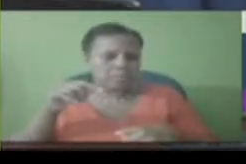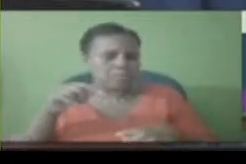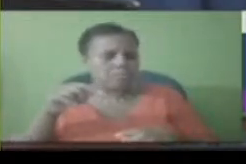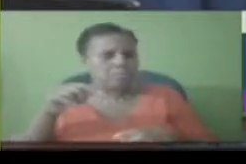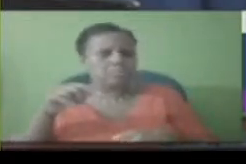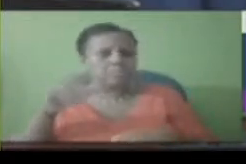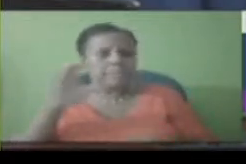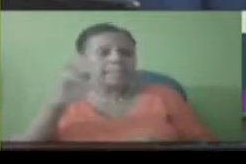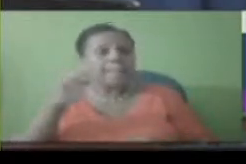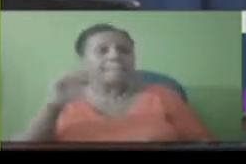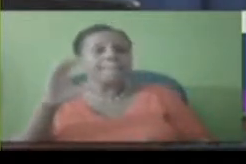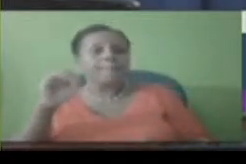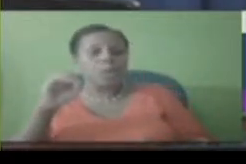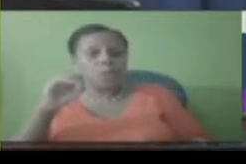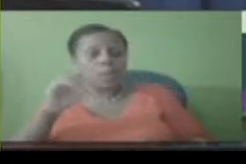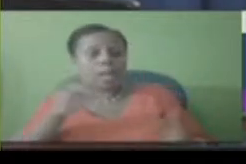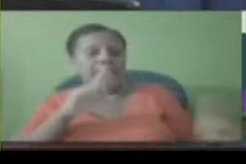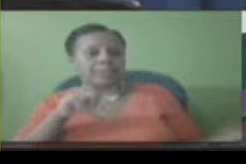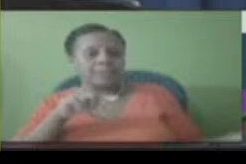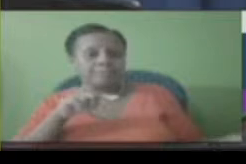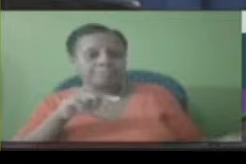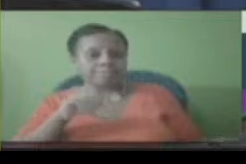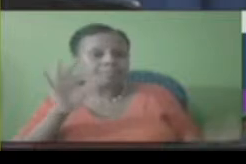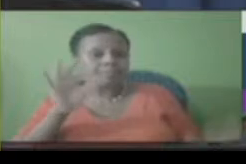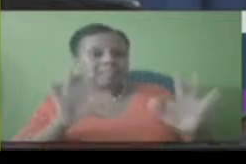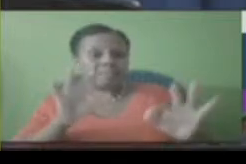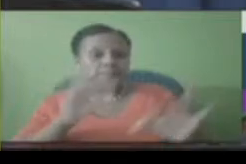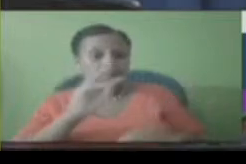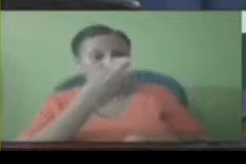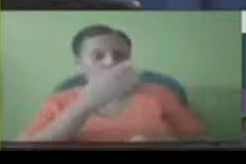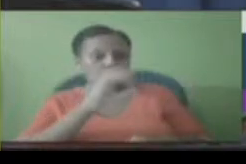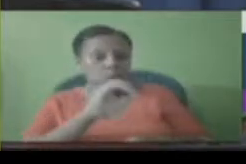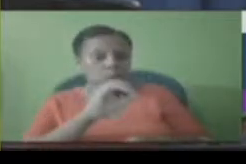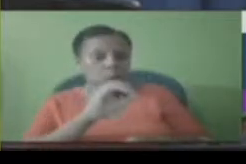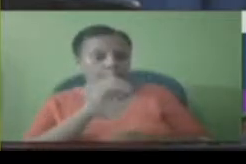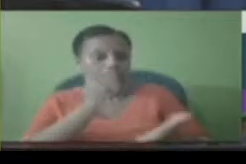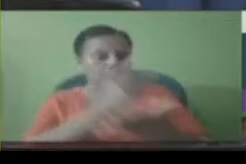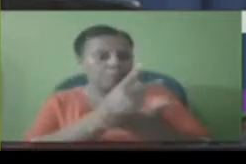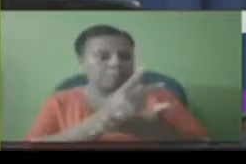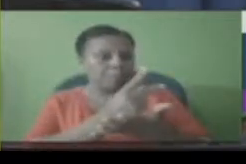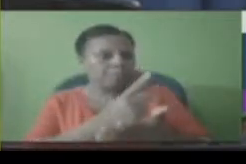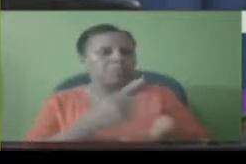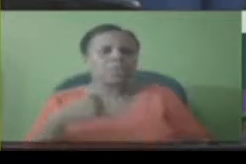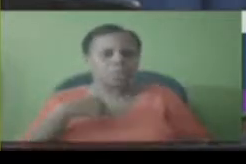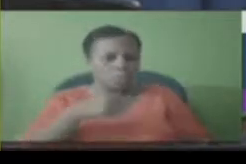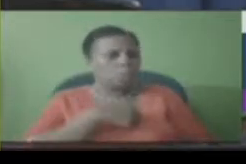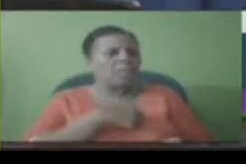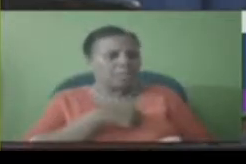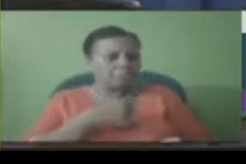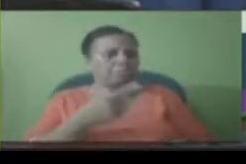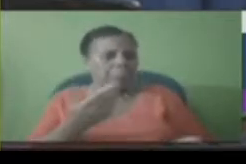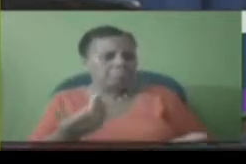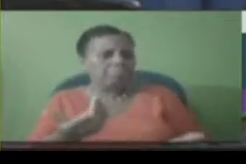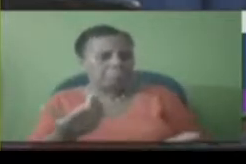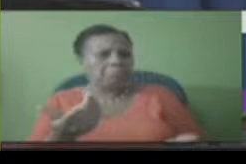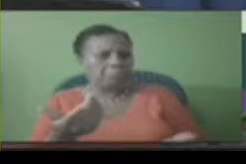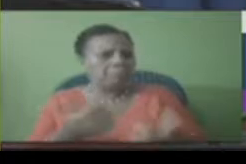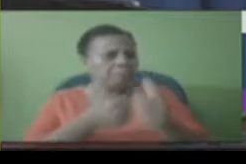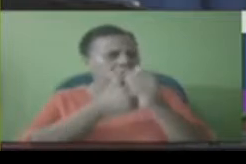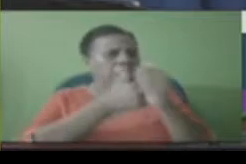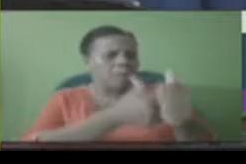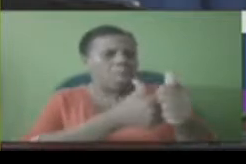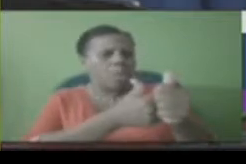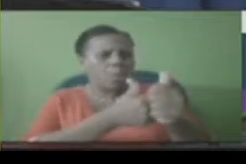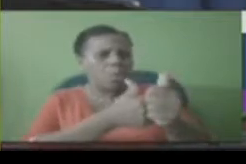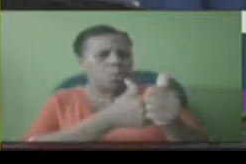WHO signs off on it, we follow the science and we follow the evidence. So once WHO gave it the seal of approval, we